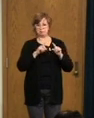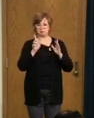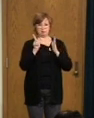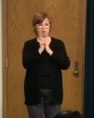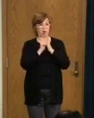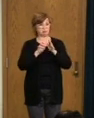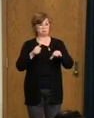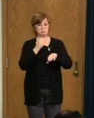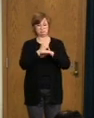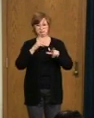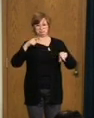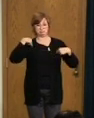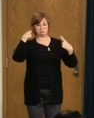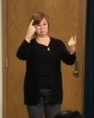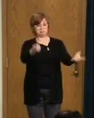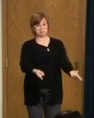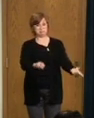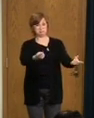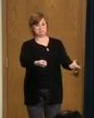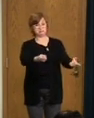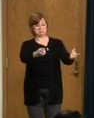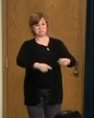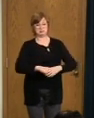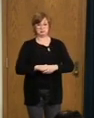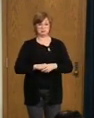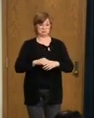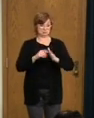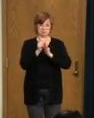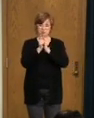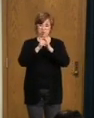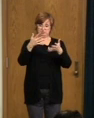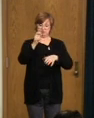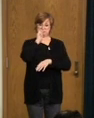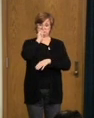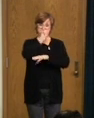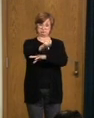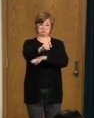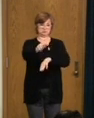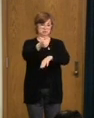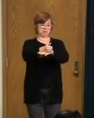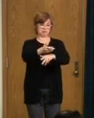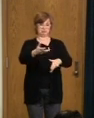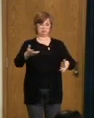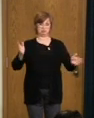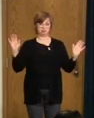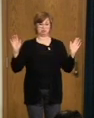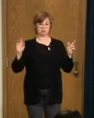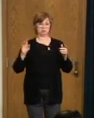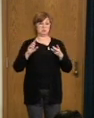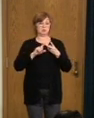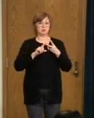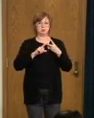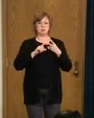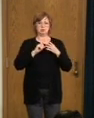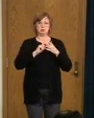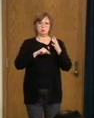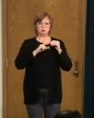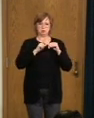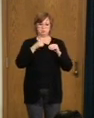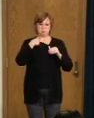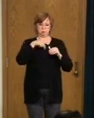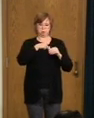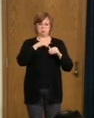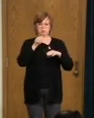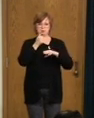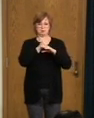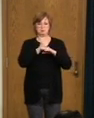there since day one, and they continue to be there. And I would just say the laws that we have in place, whether it be from a personal or a corporate